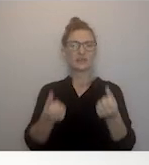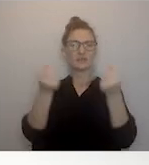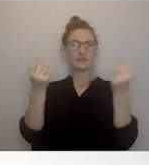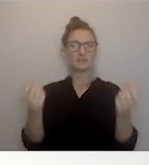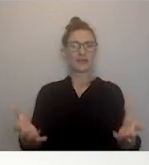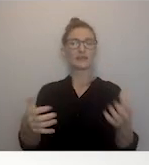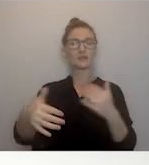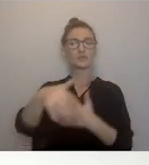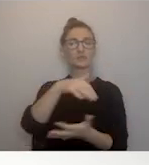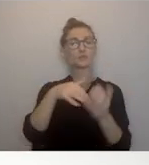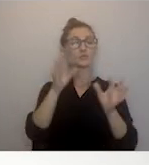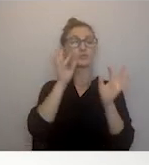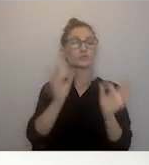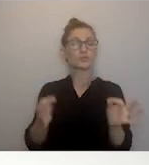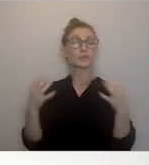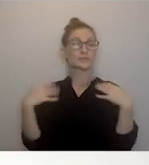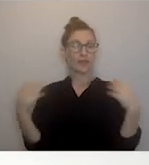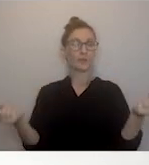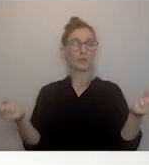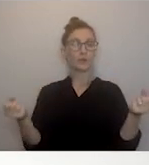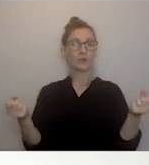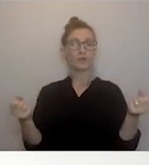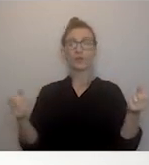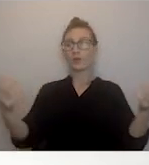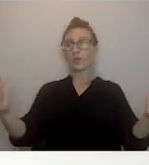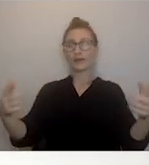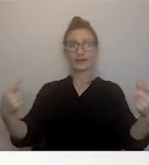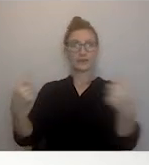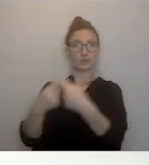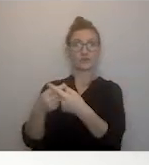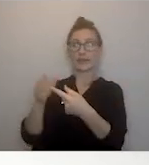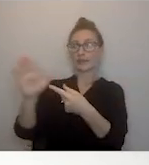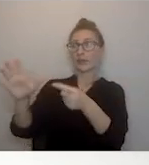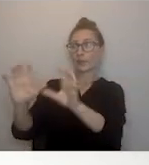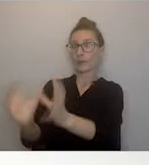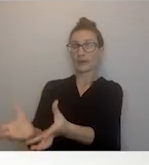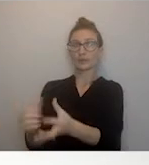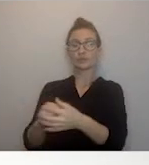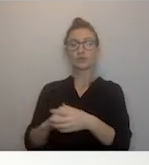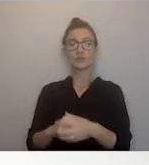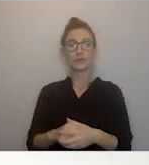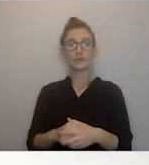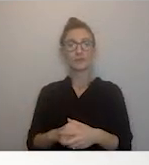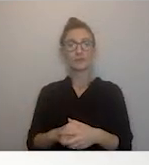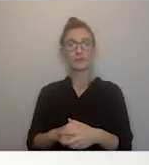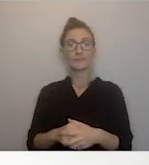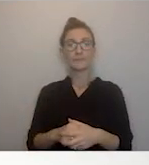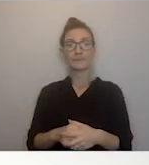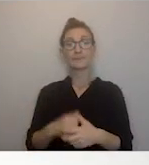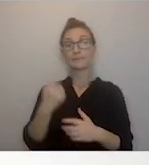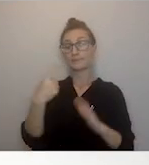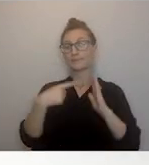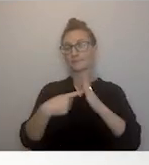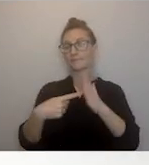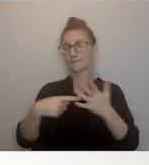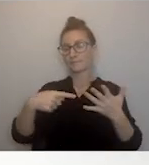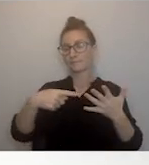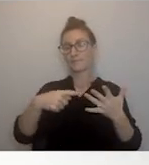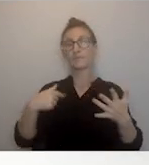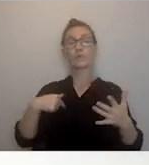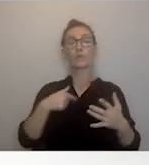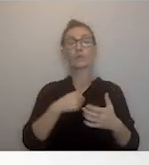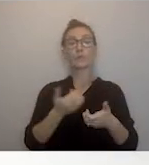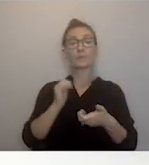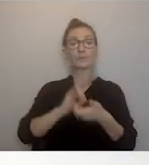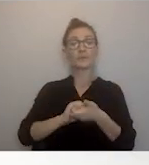have multiple of these social determinants of health kind of intersecting with whatever population they're working with. But neighborhood and built community, for instance, one of